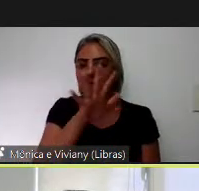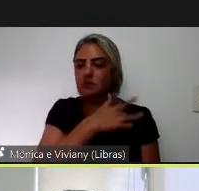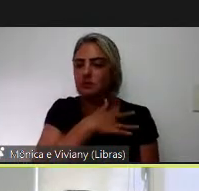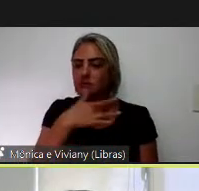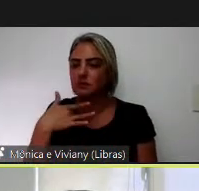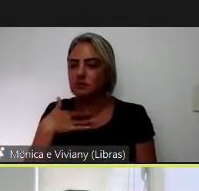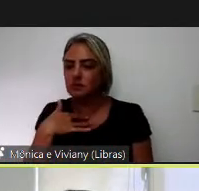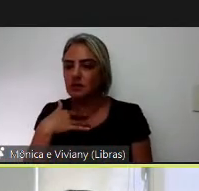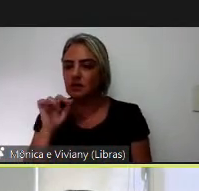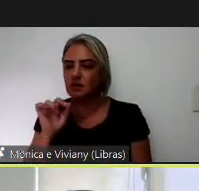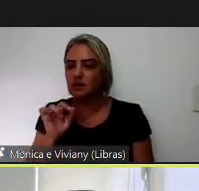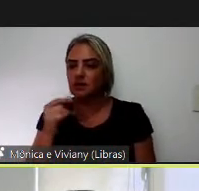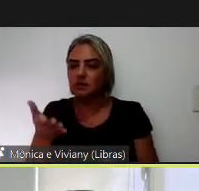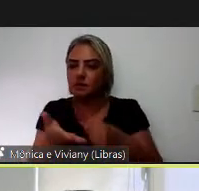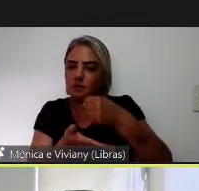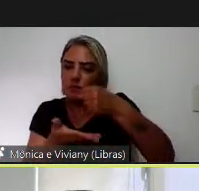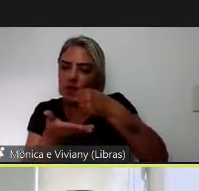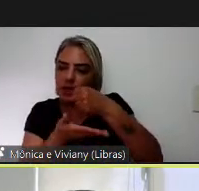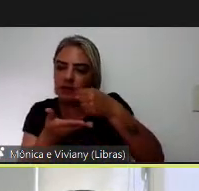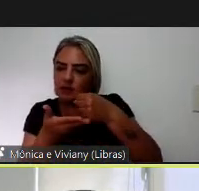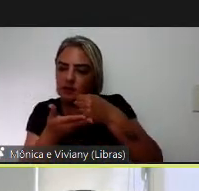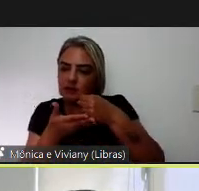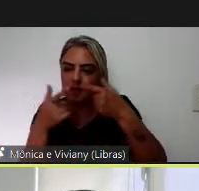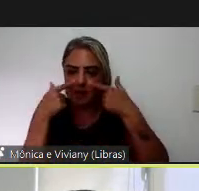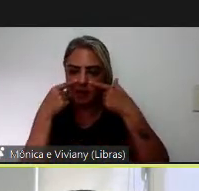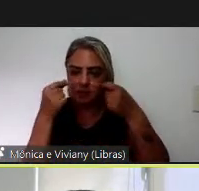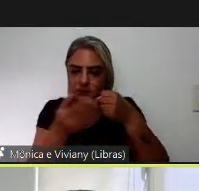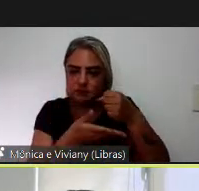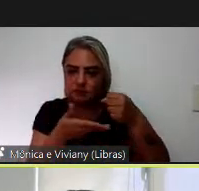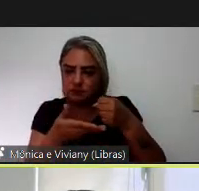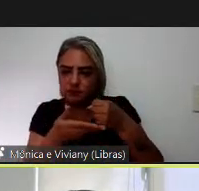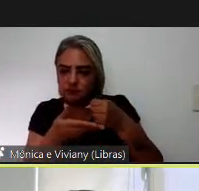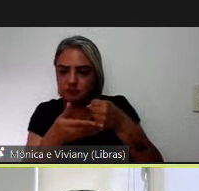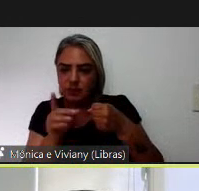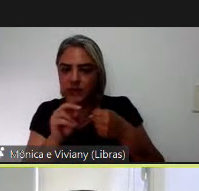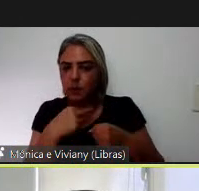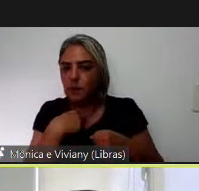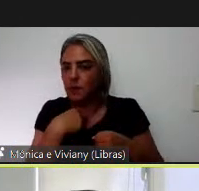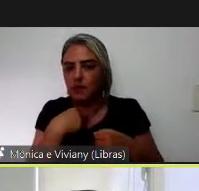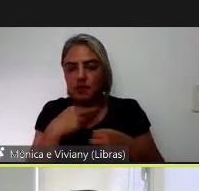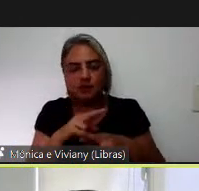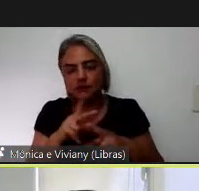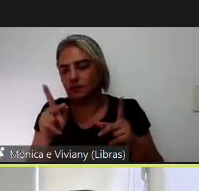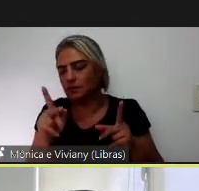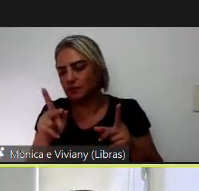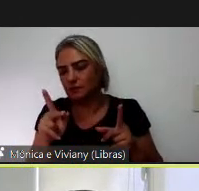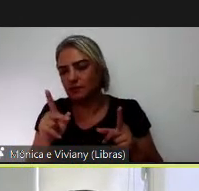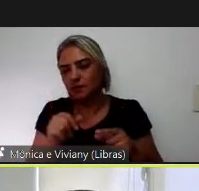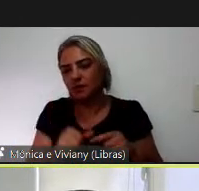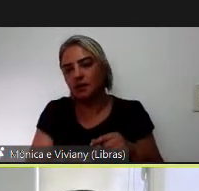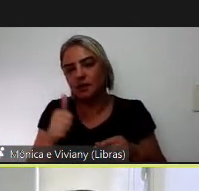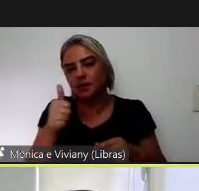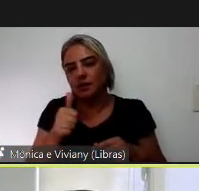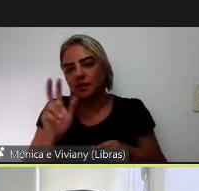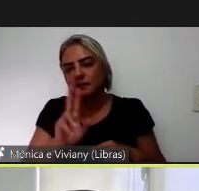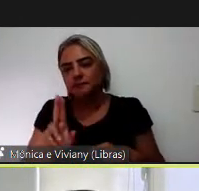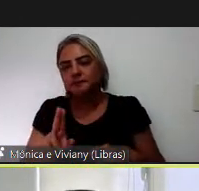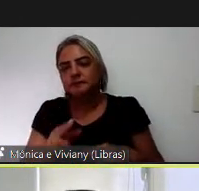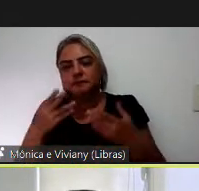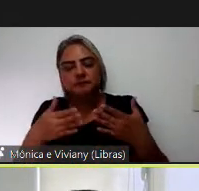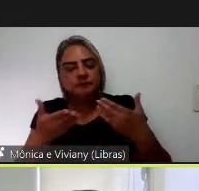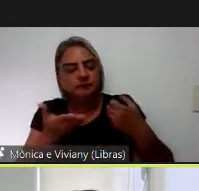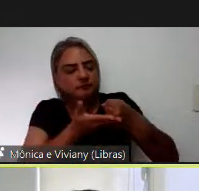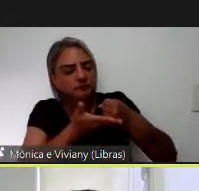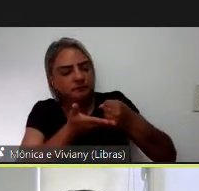the systems are based in the primary health care and could not be